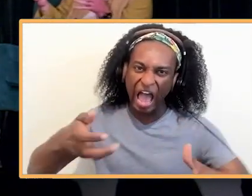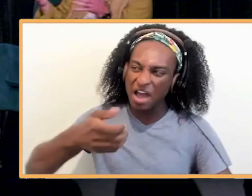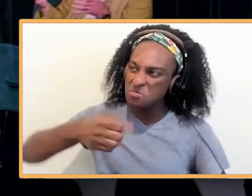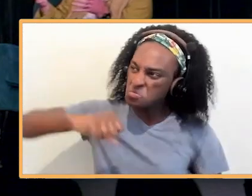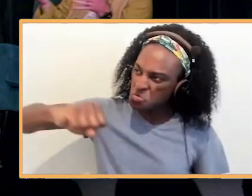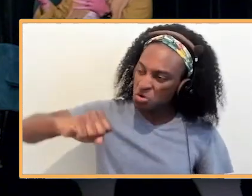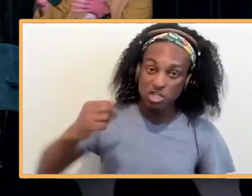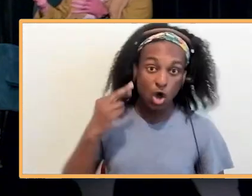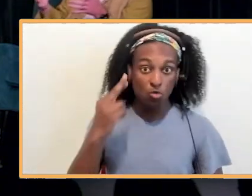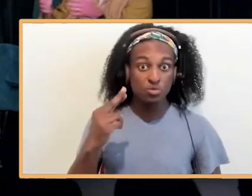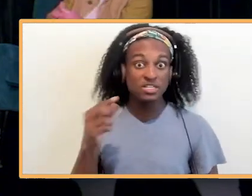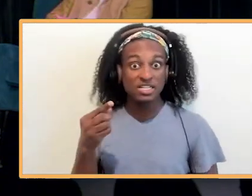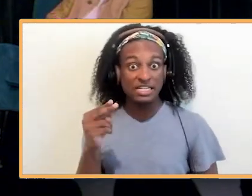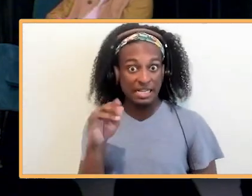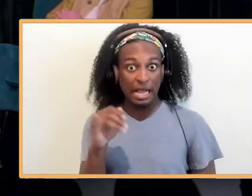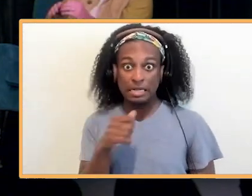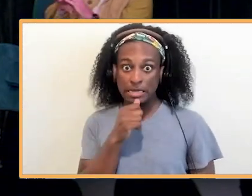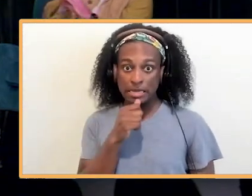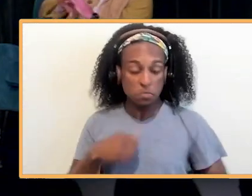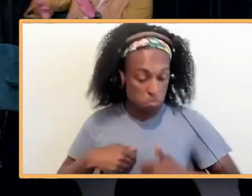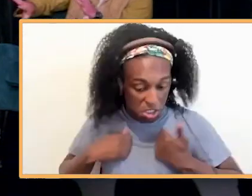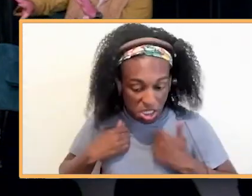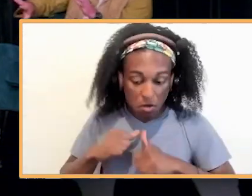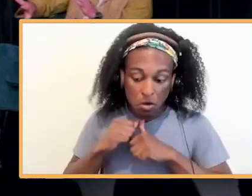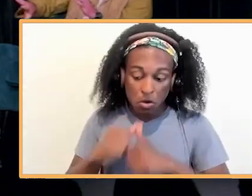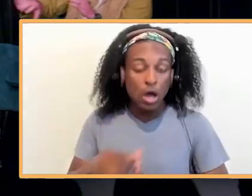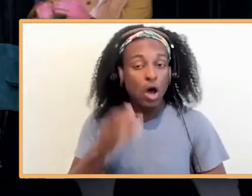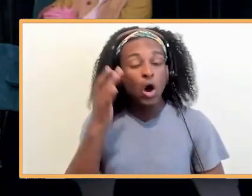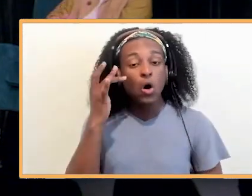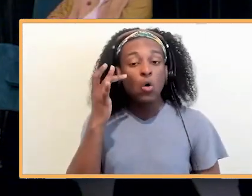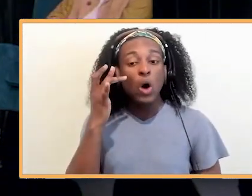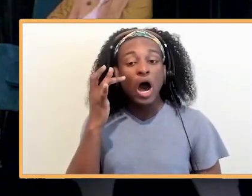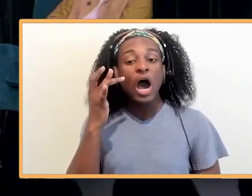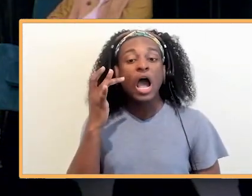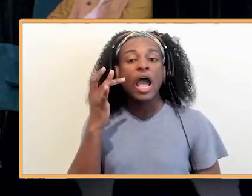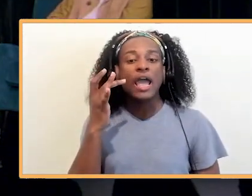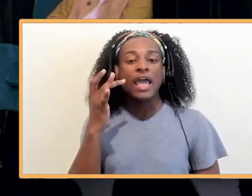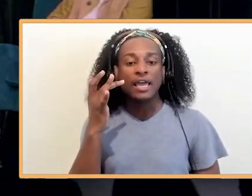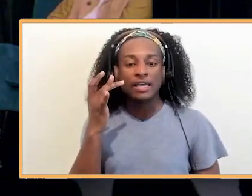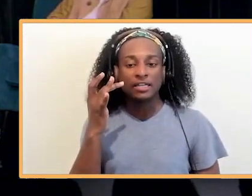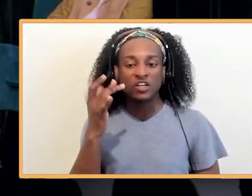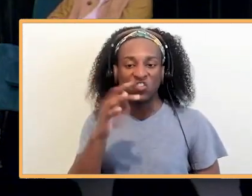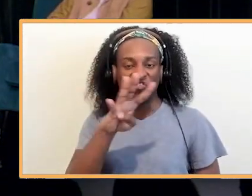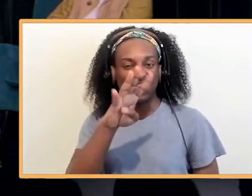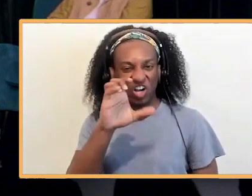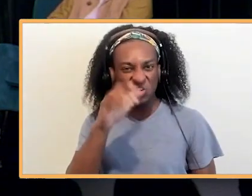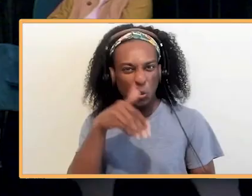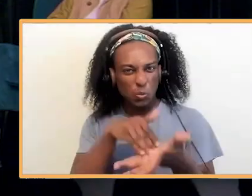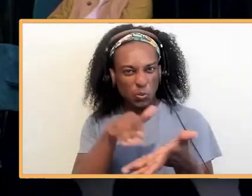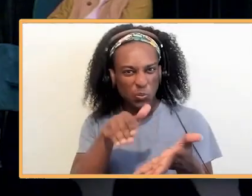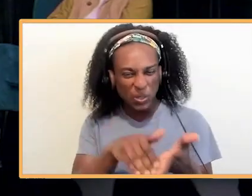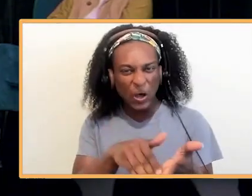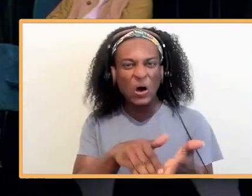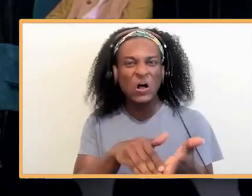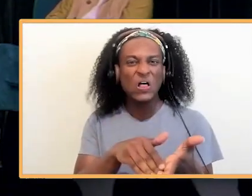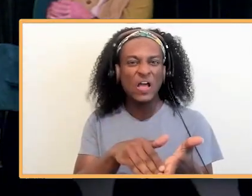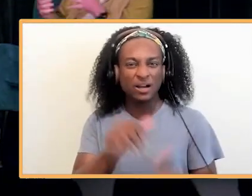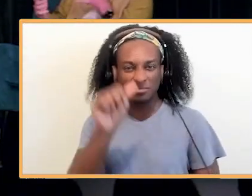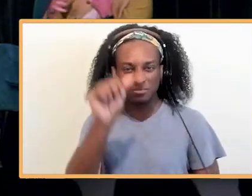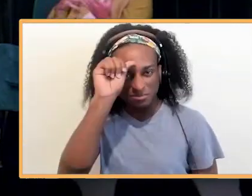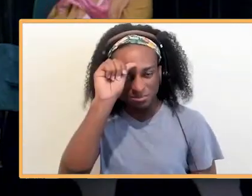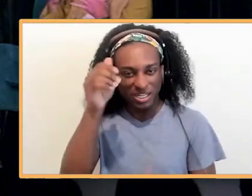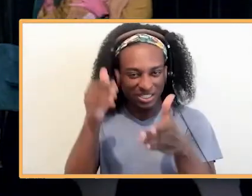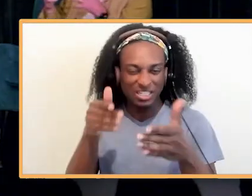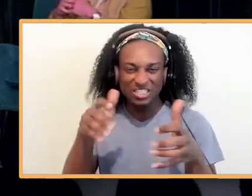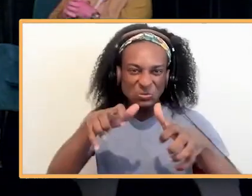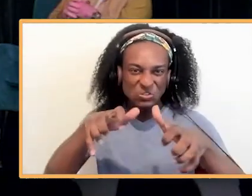the British colonial empire was because they were holding at bay 400 million Indians who would have been furious had that happened, right? So